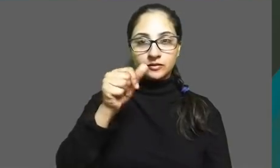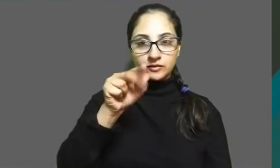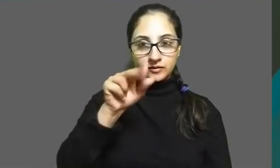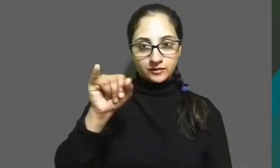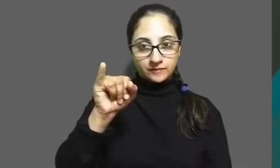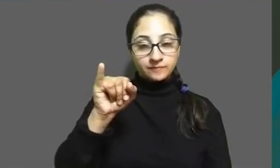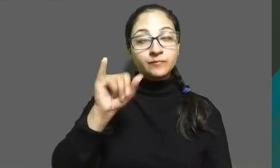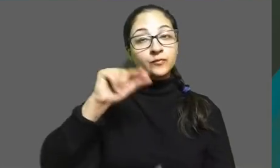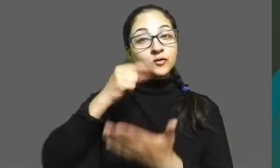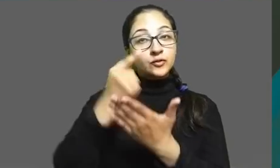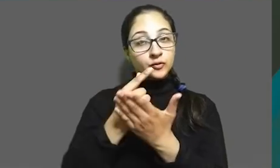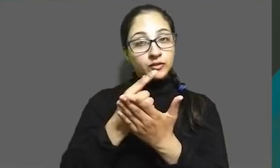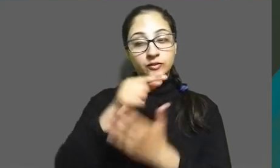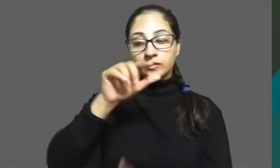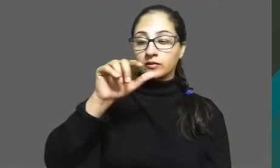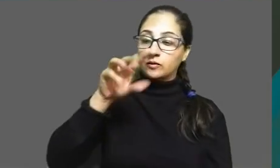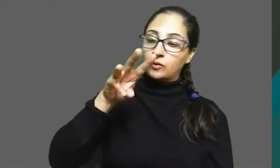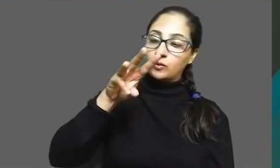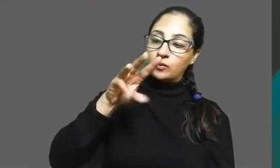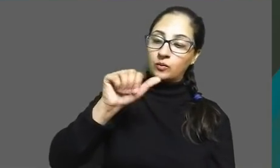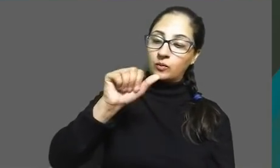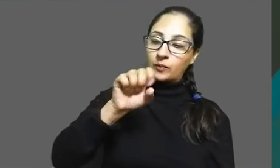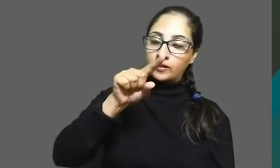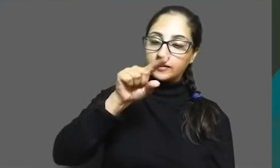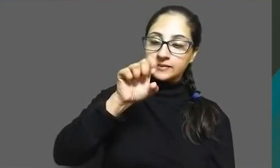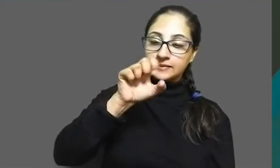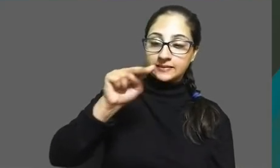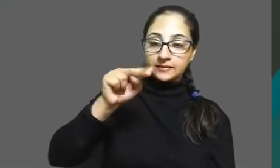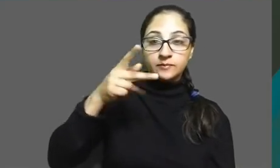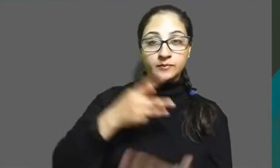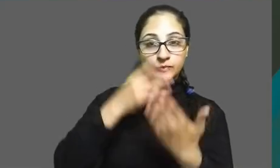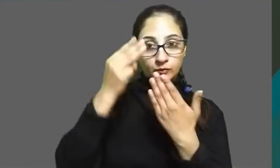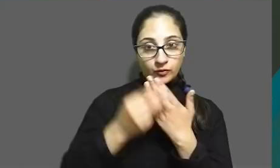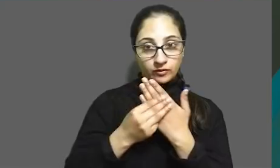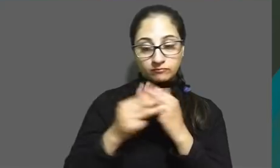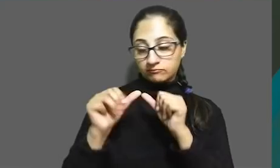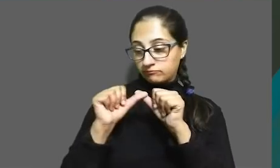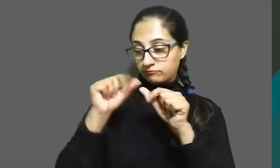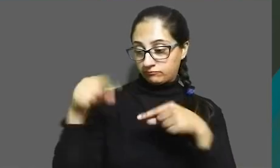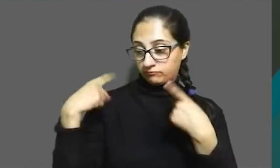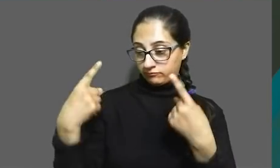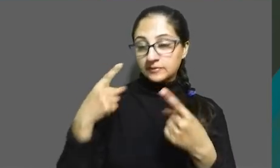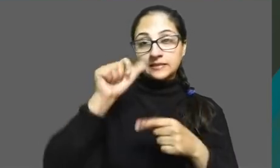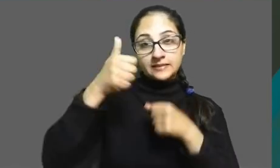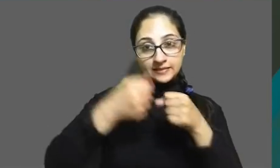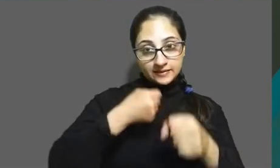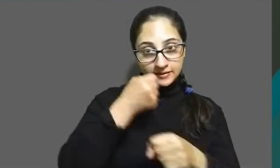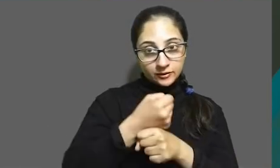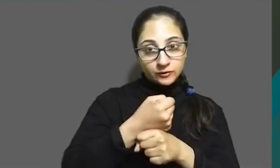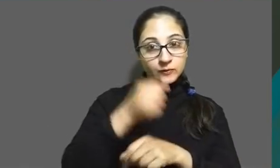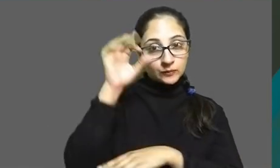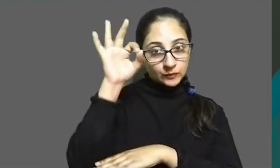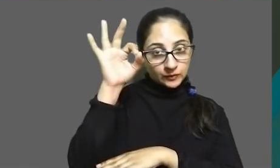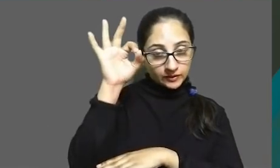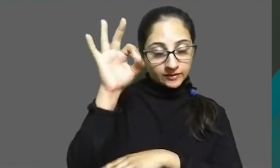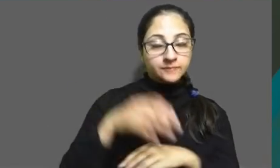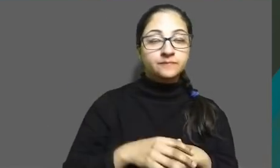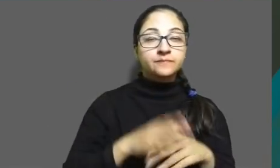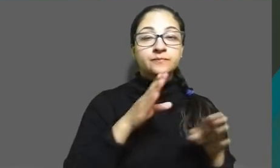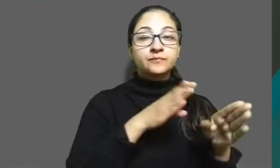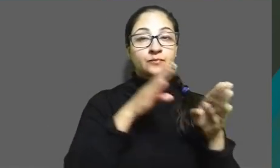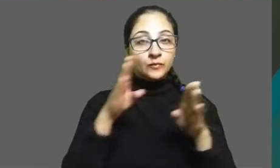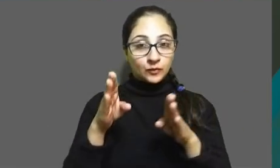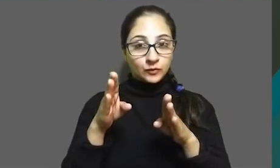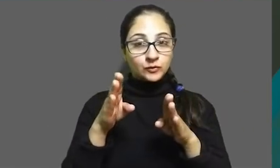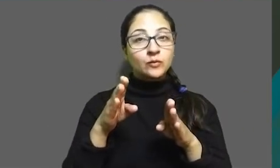International Vaizeen Training Program and has been a Vaizeen for a decade. She has served as chair of Focus Canada. She